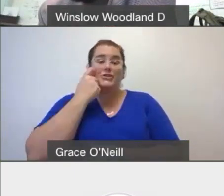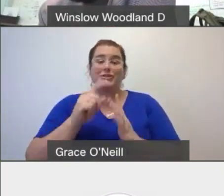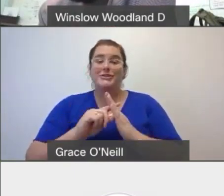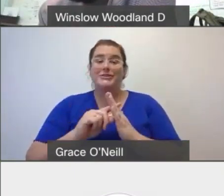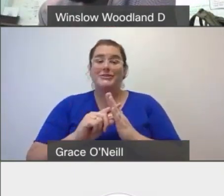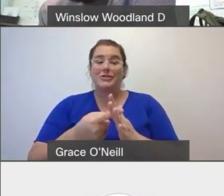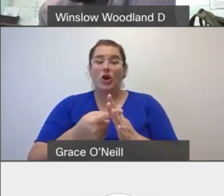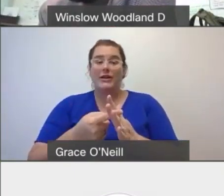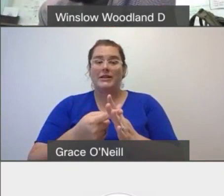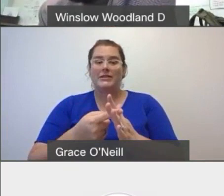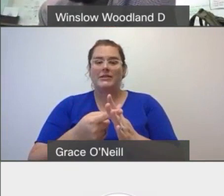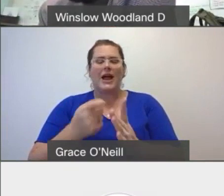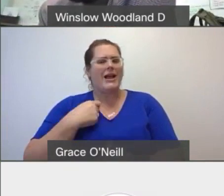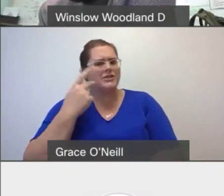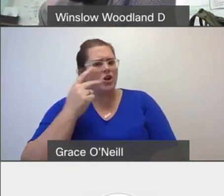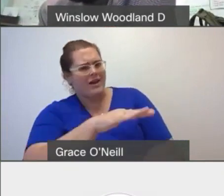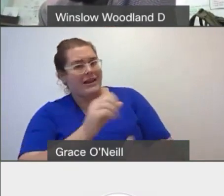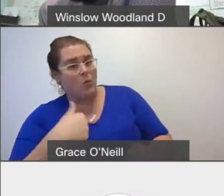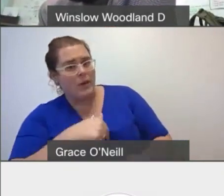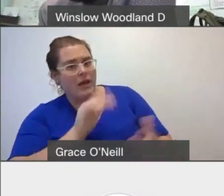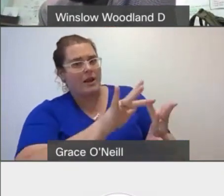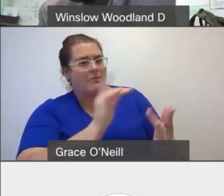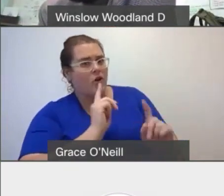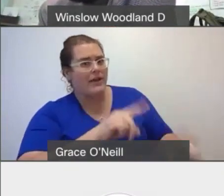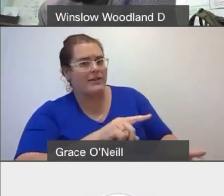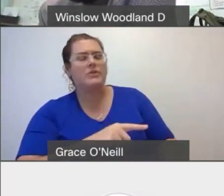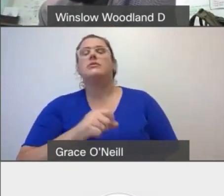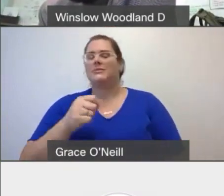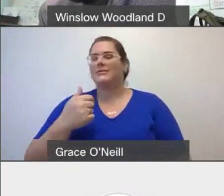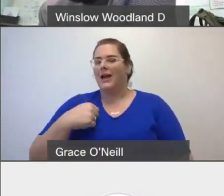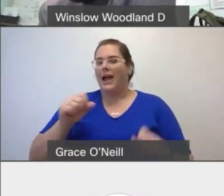I saw, can we contact them for an answer? I can ask them.